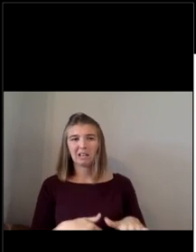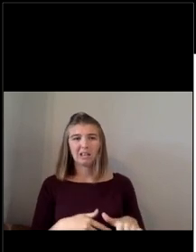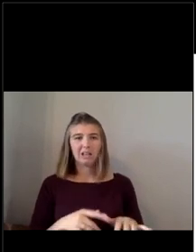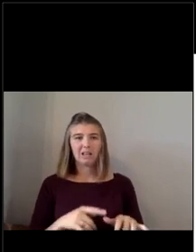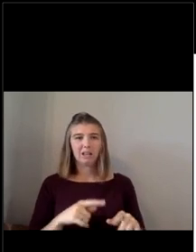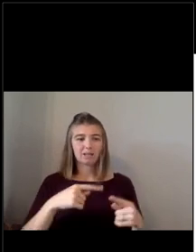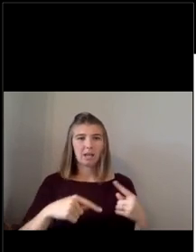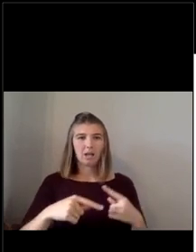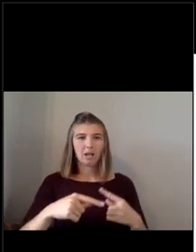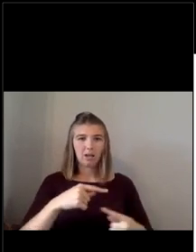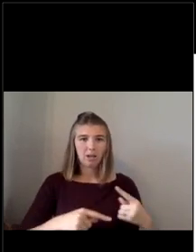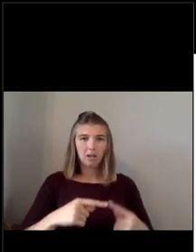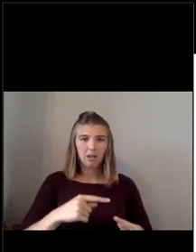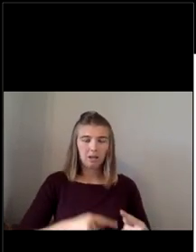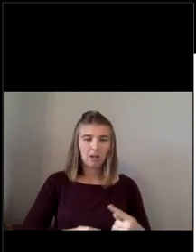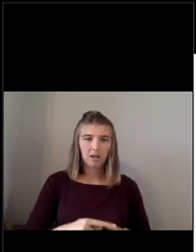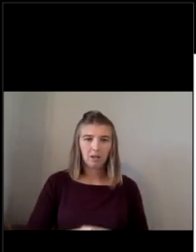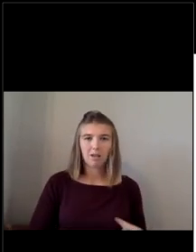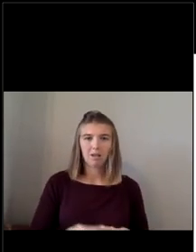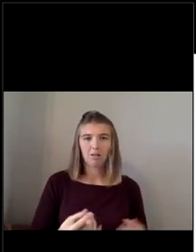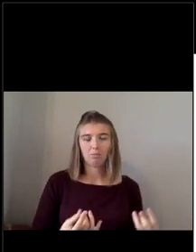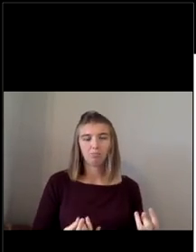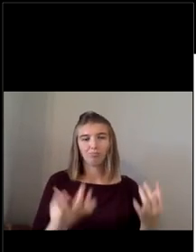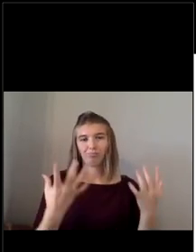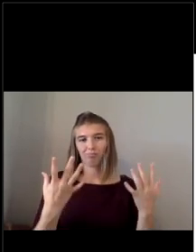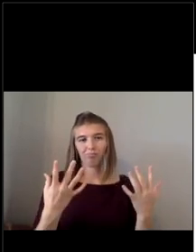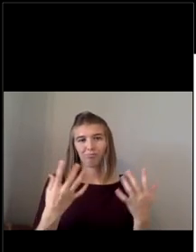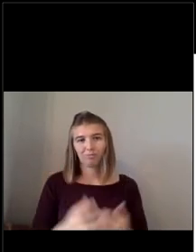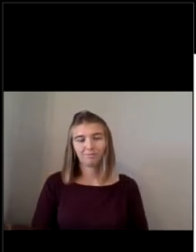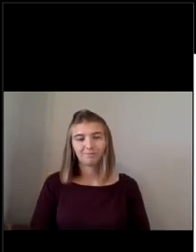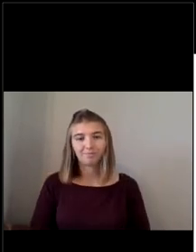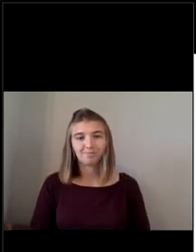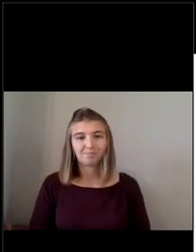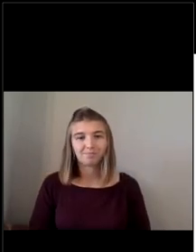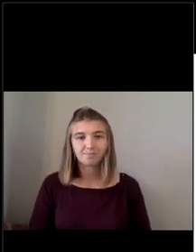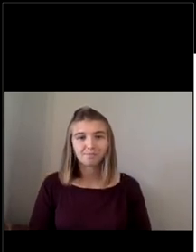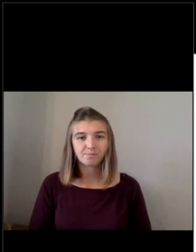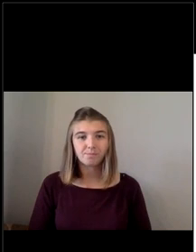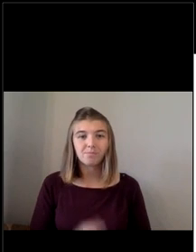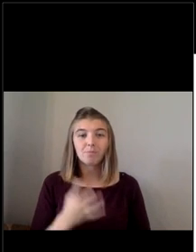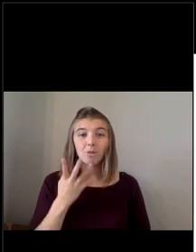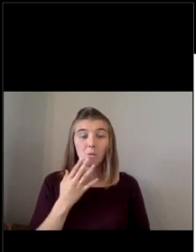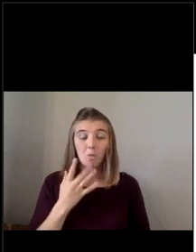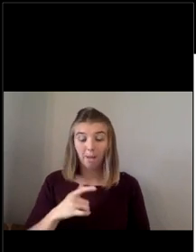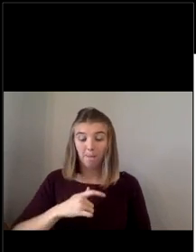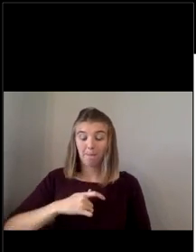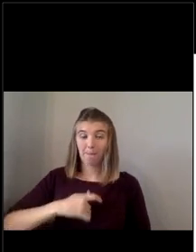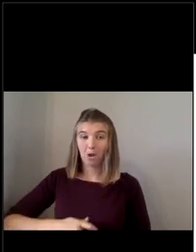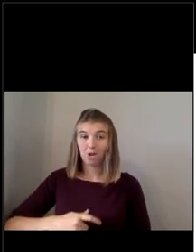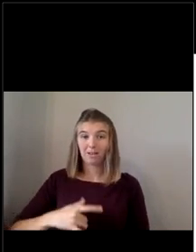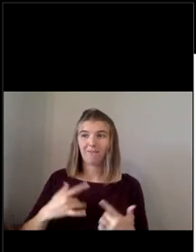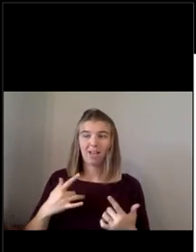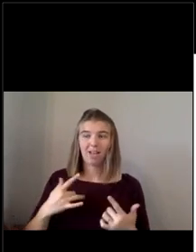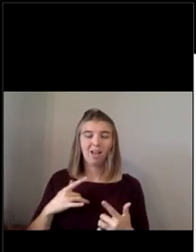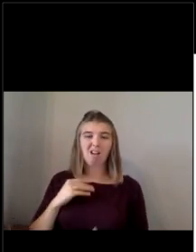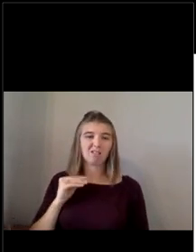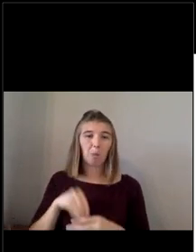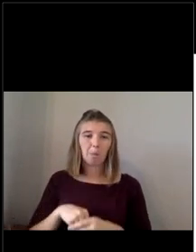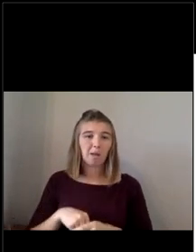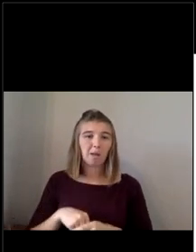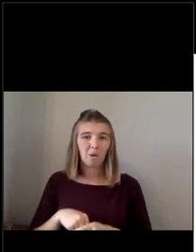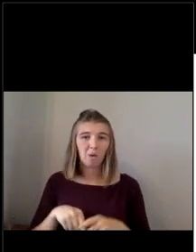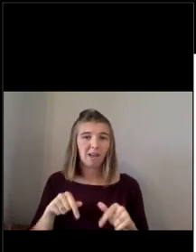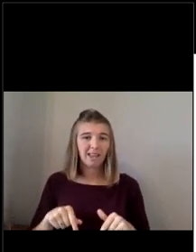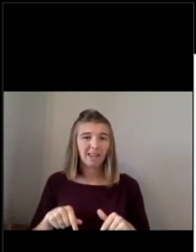have that toxic tornado in action. When you fear that you don't belong in an environment, it begins to change the way